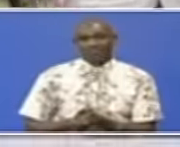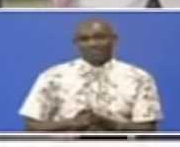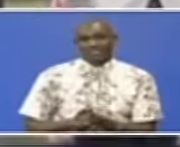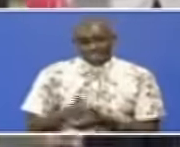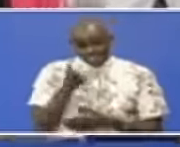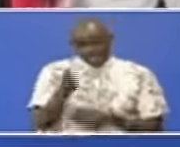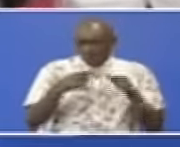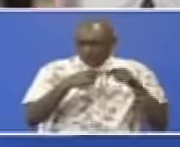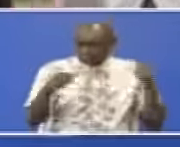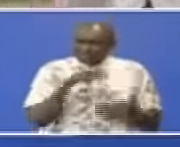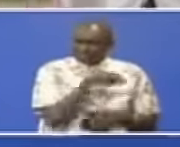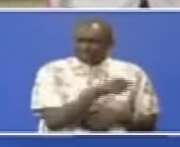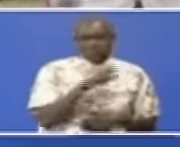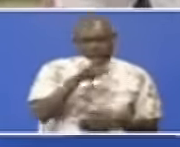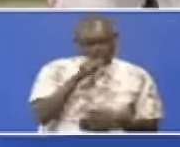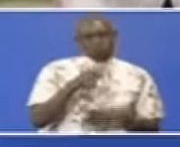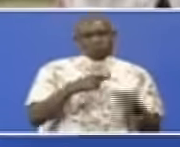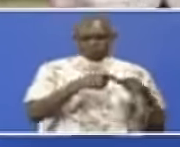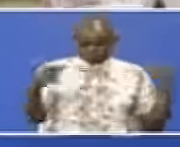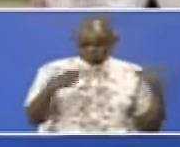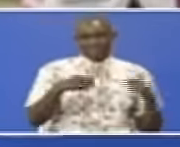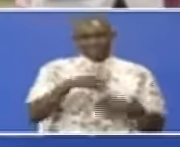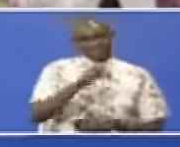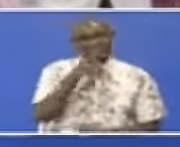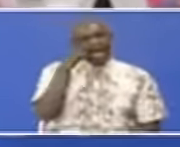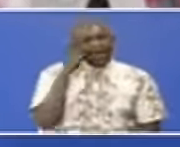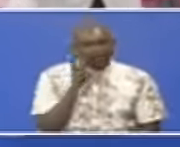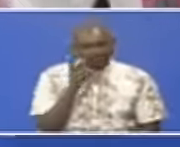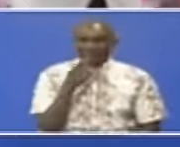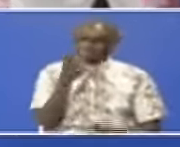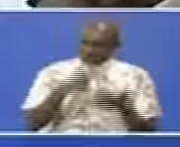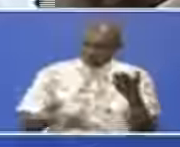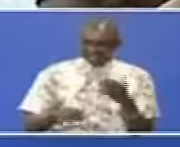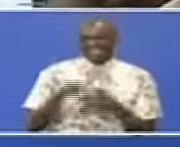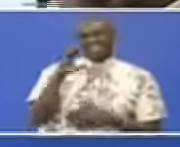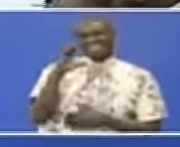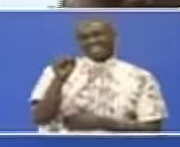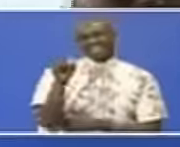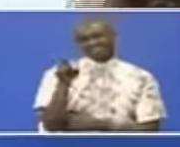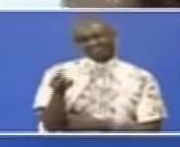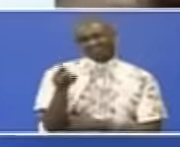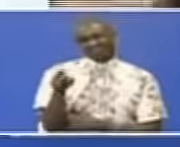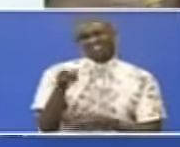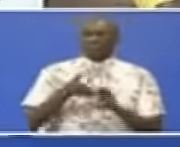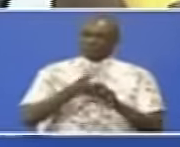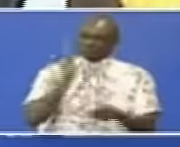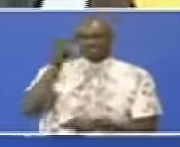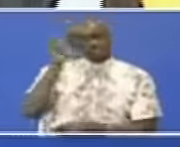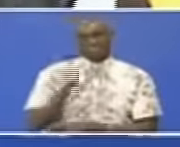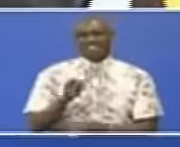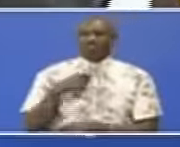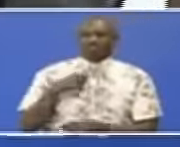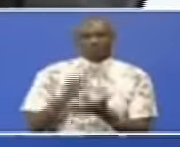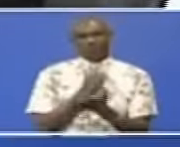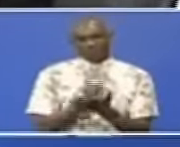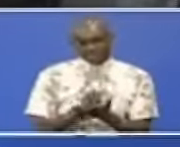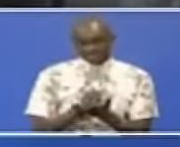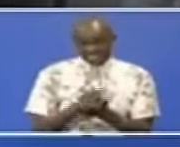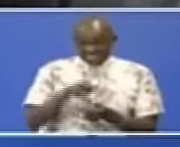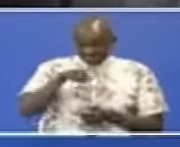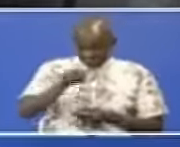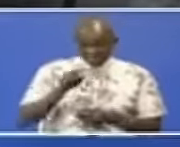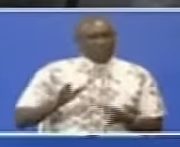The opposition brigade led by Code Core Principal Kalonzo Musyoka wants the beleaguered devolution cabinet secretary to step down from office. Code